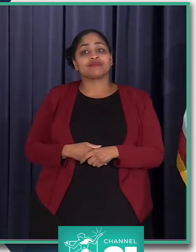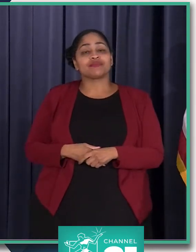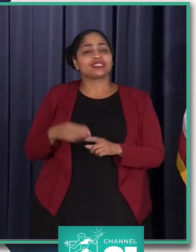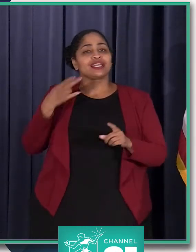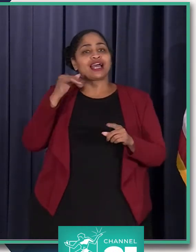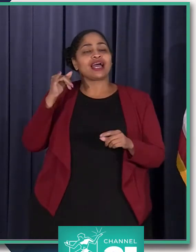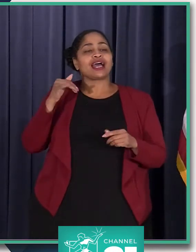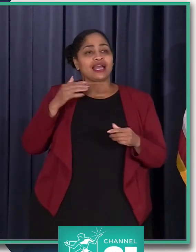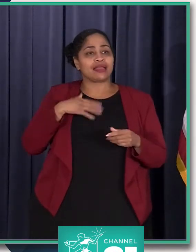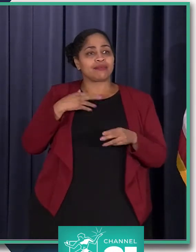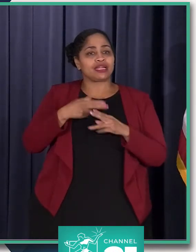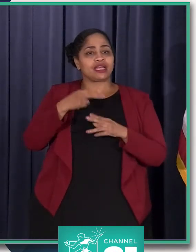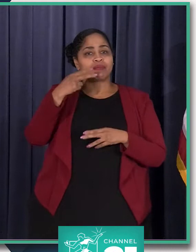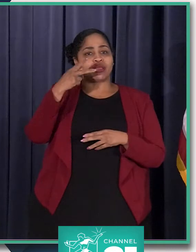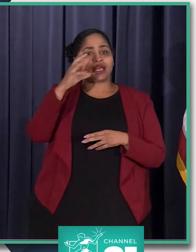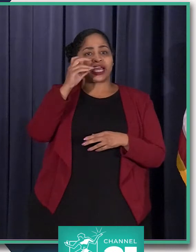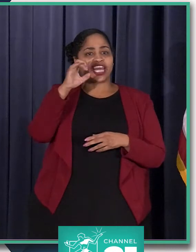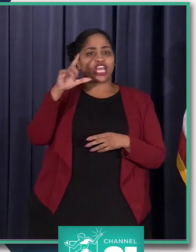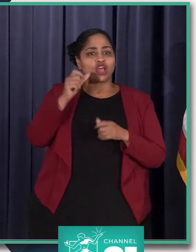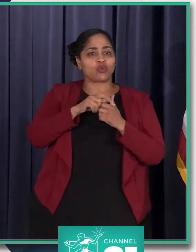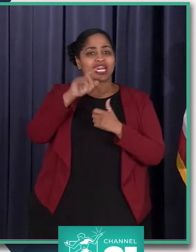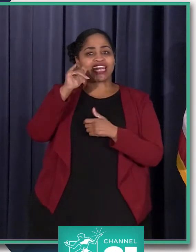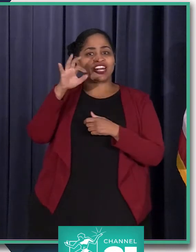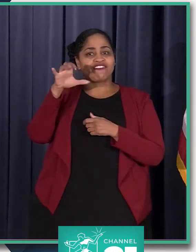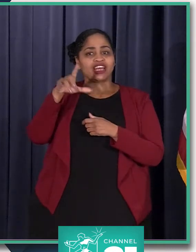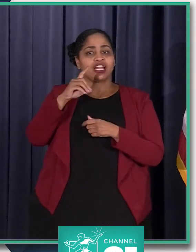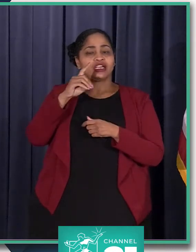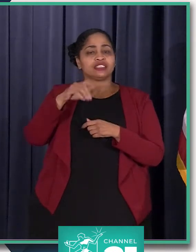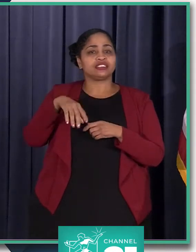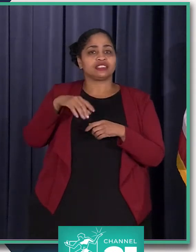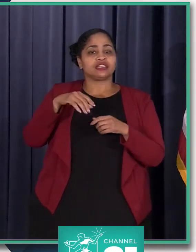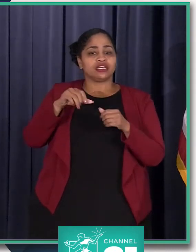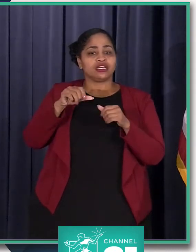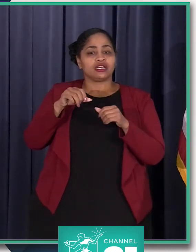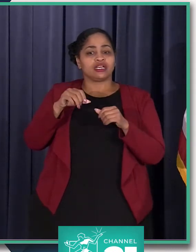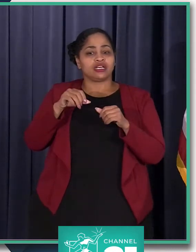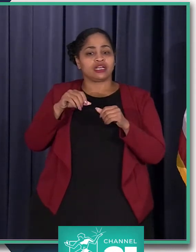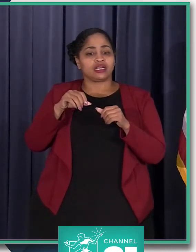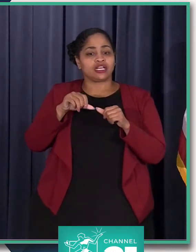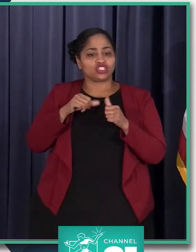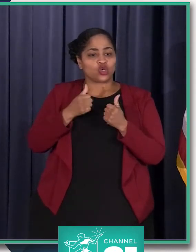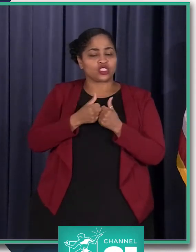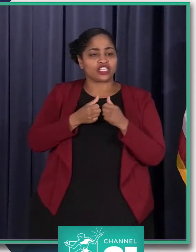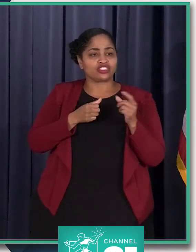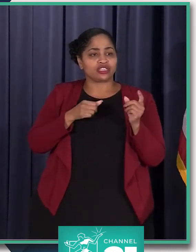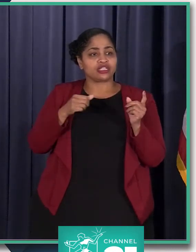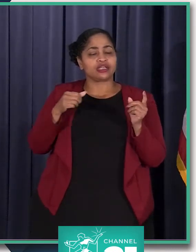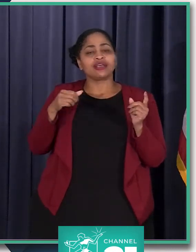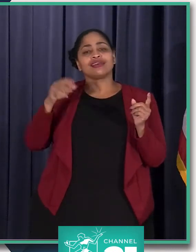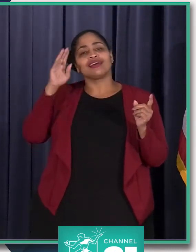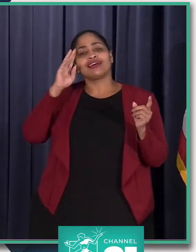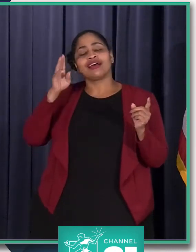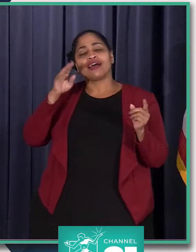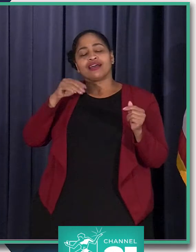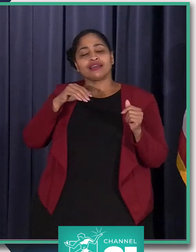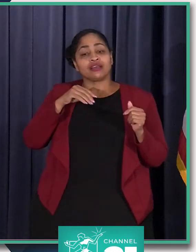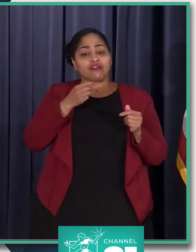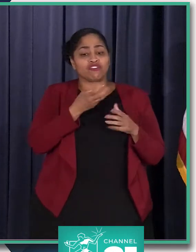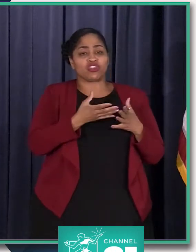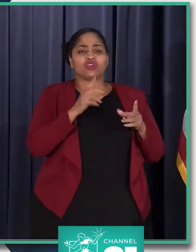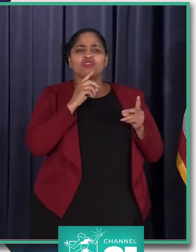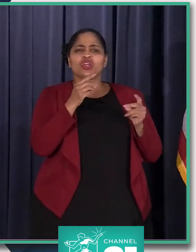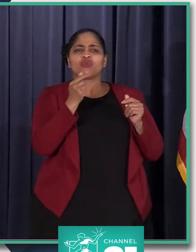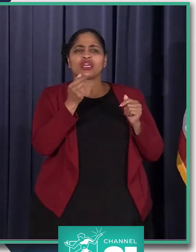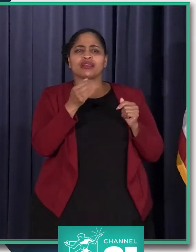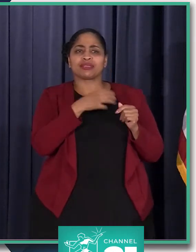Hi, this is Carol Pickens with Littlefield Community Association. Okay. And we are in 7. And just a couple of things real quick,